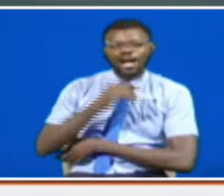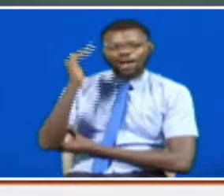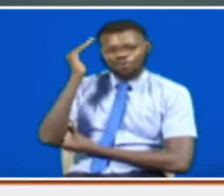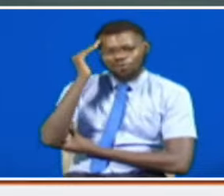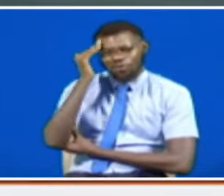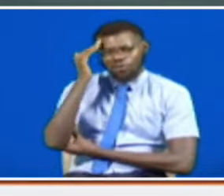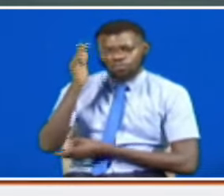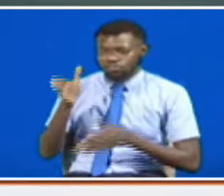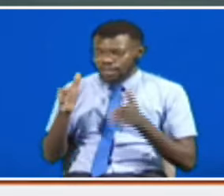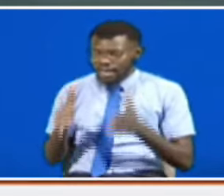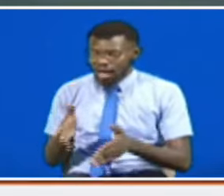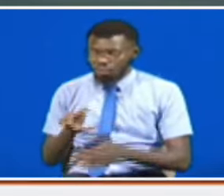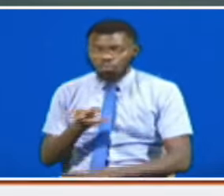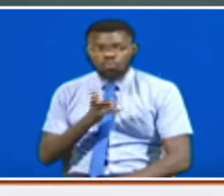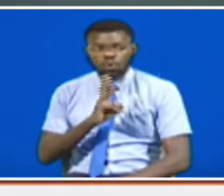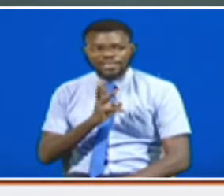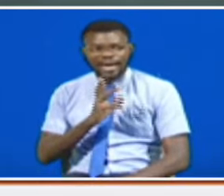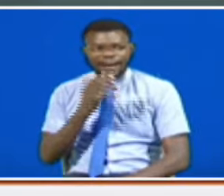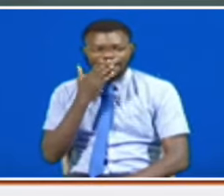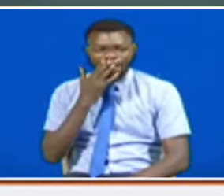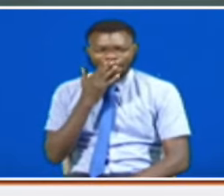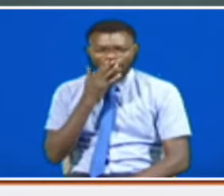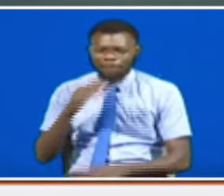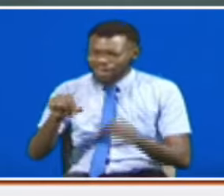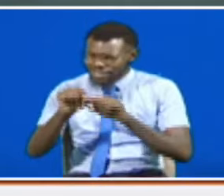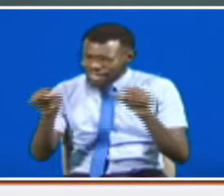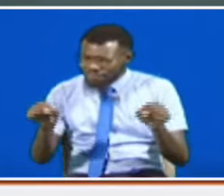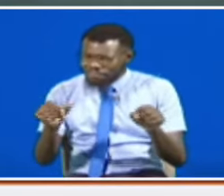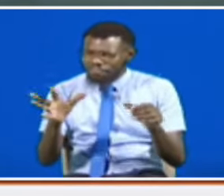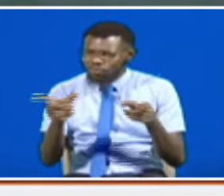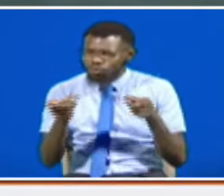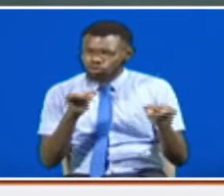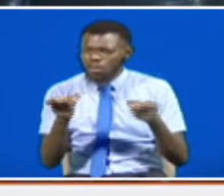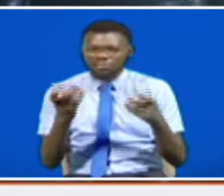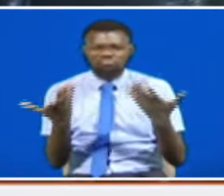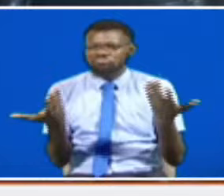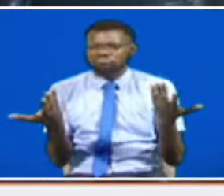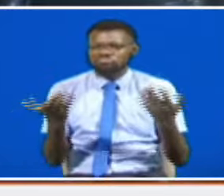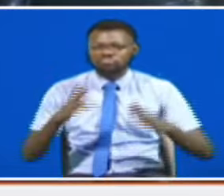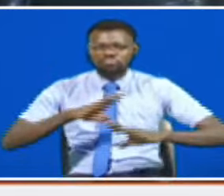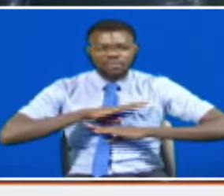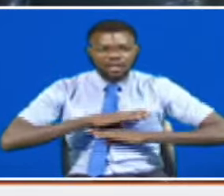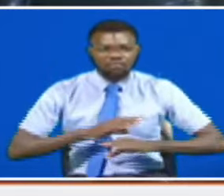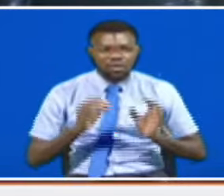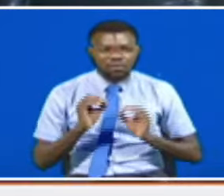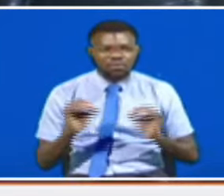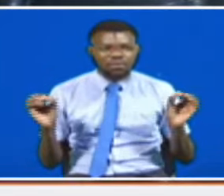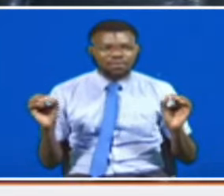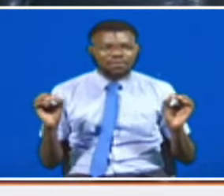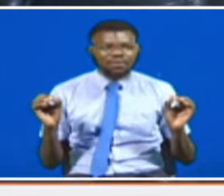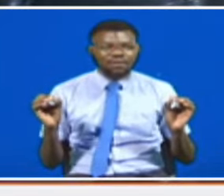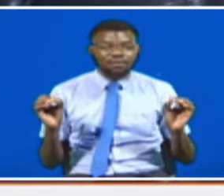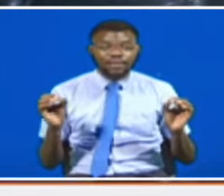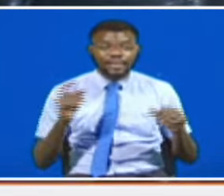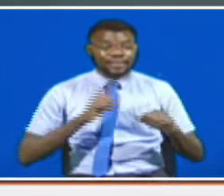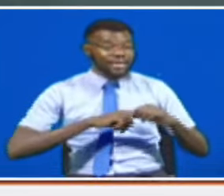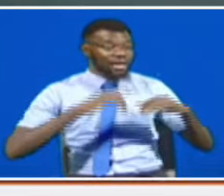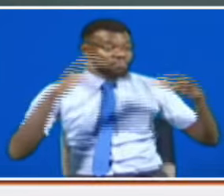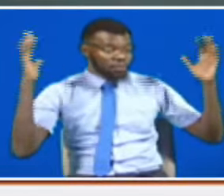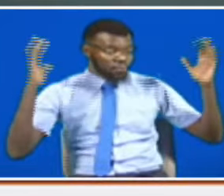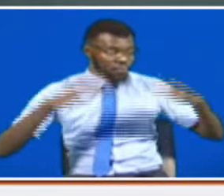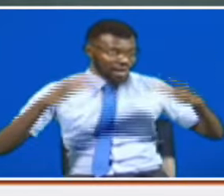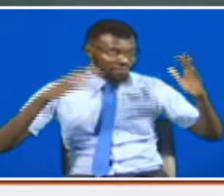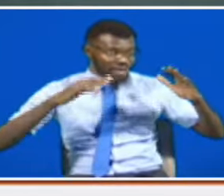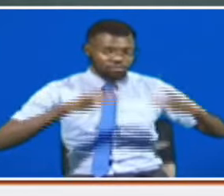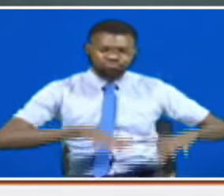existing drainage ecosystem you have in place is not adequate for phenomena such as what we witnessed the other day. When